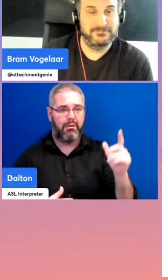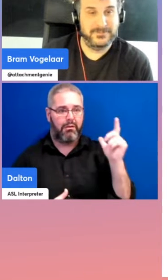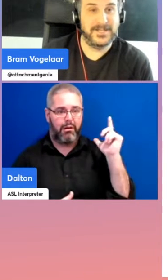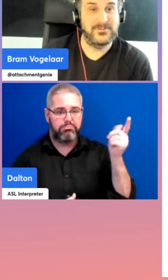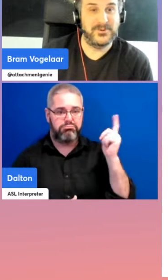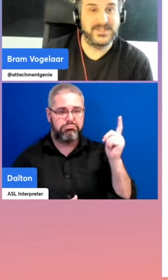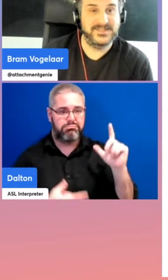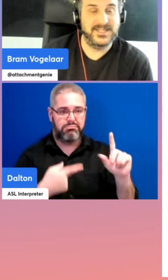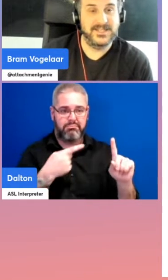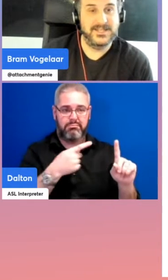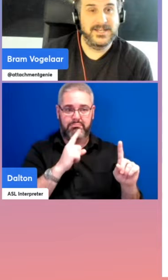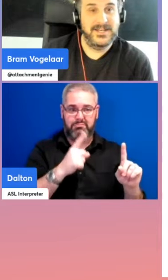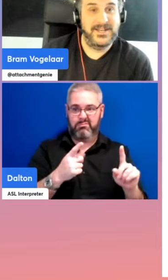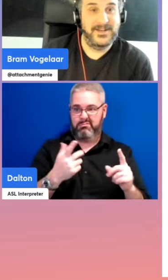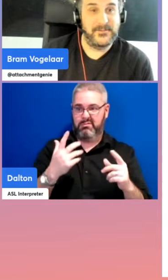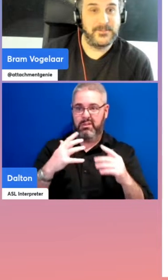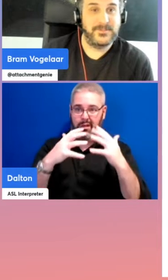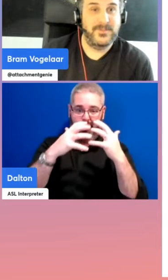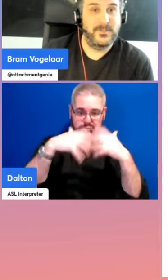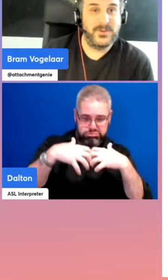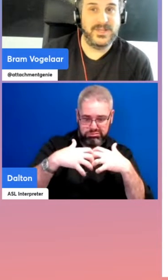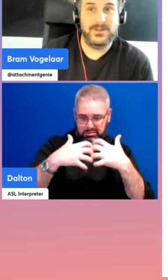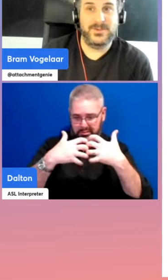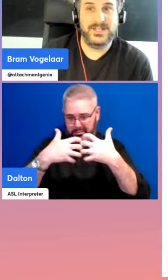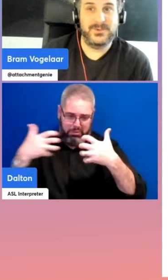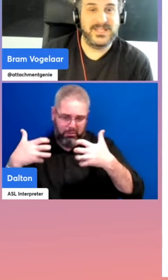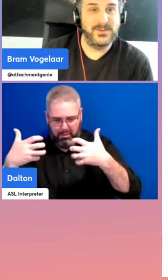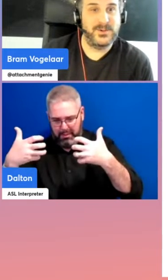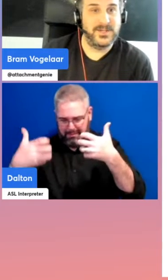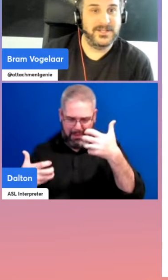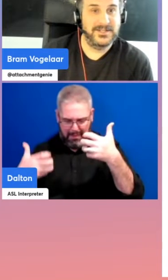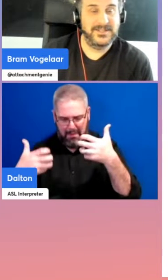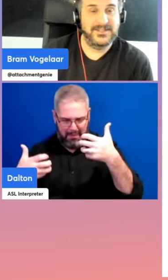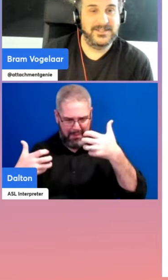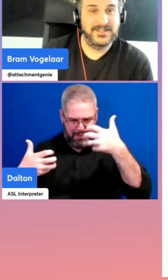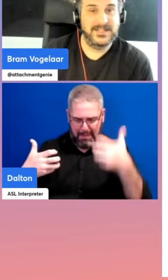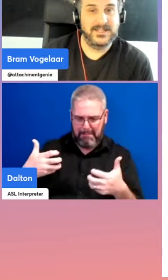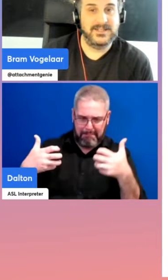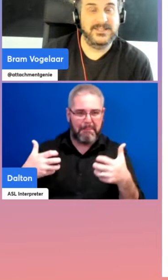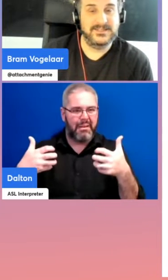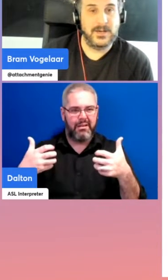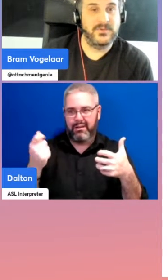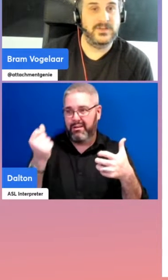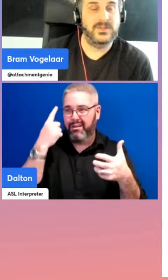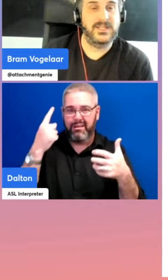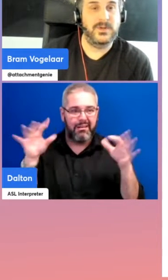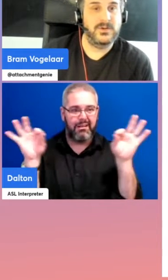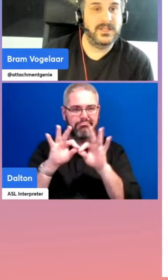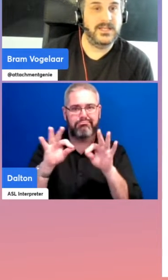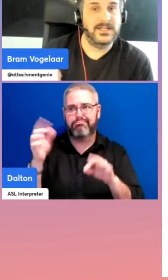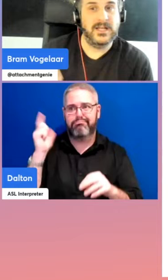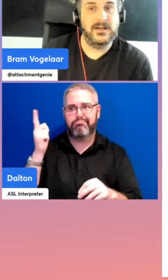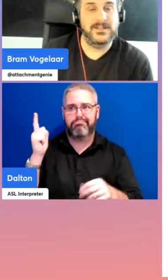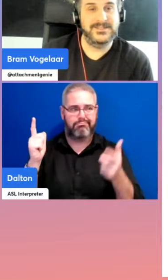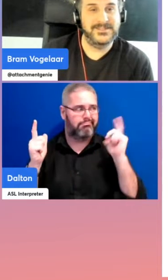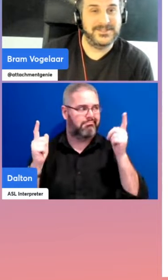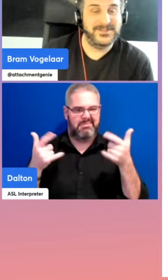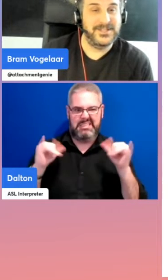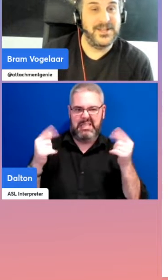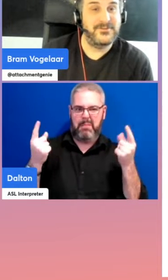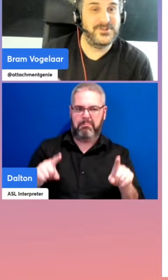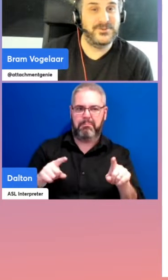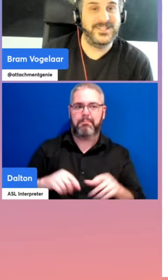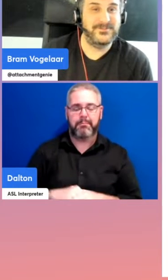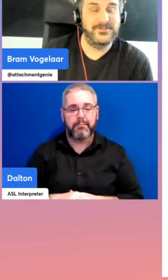pretty broken state. But we'll keep going. at least some of it will keep going, and then not